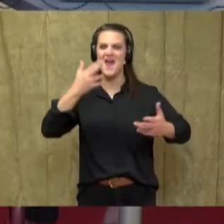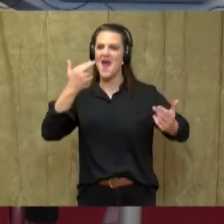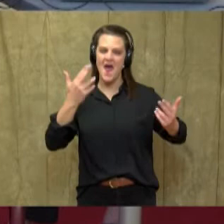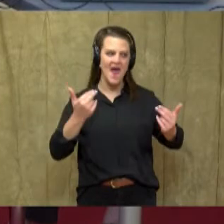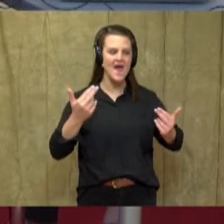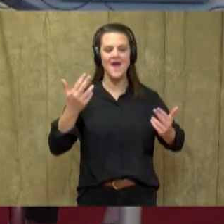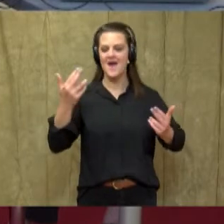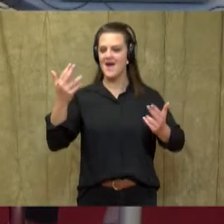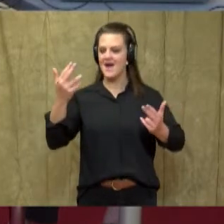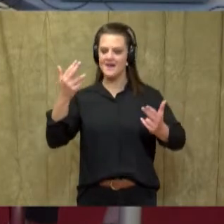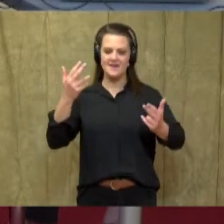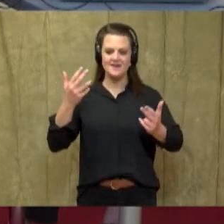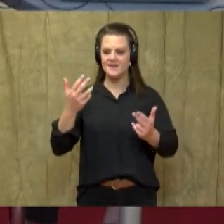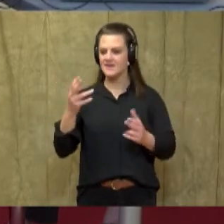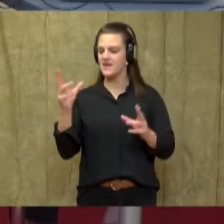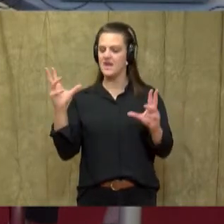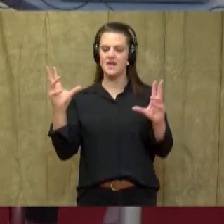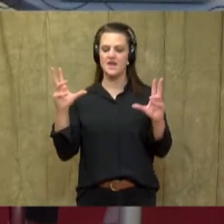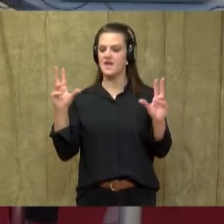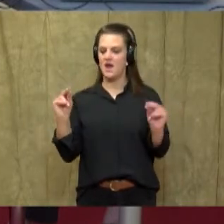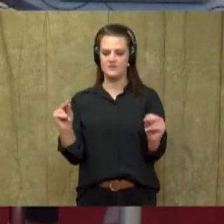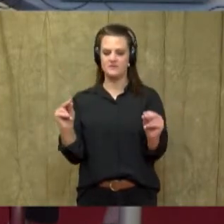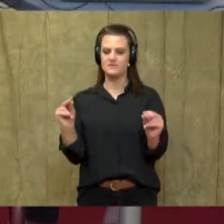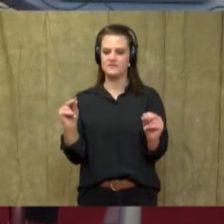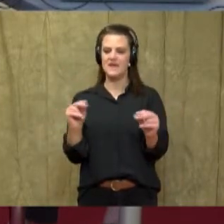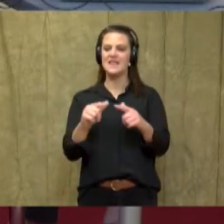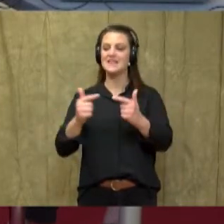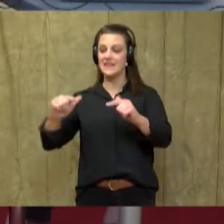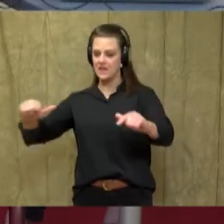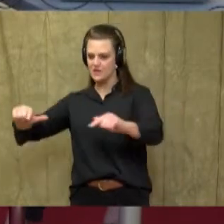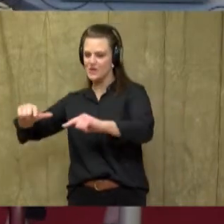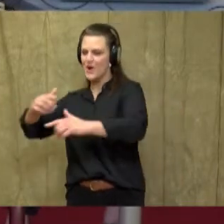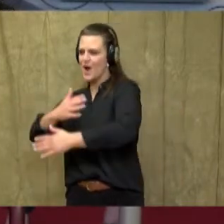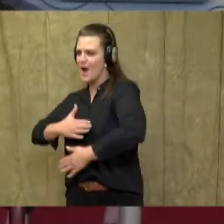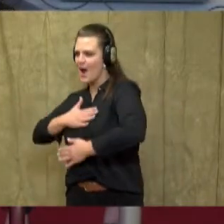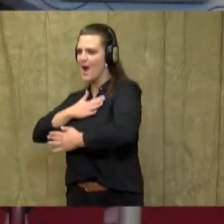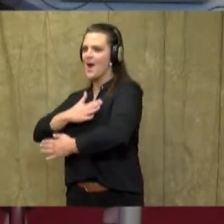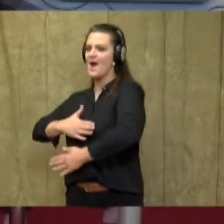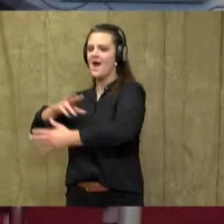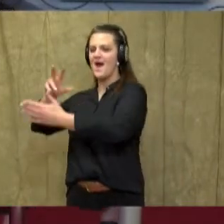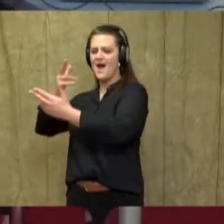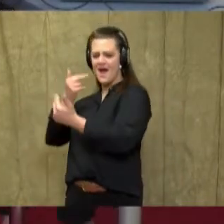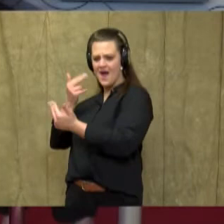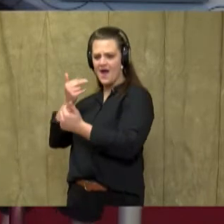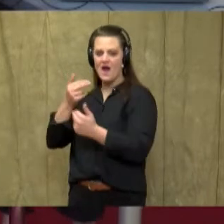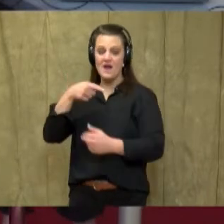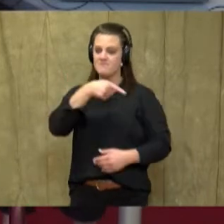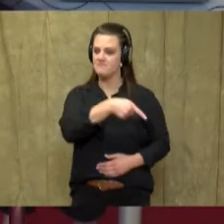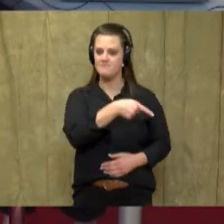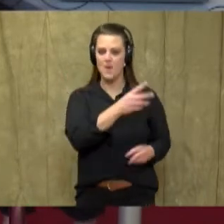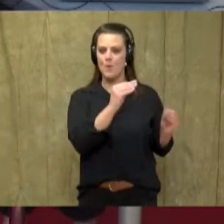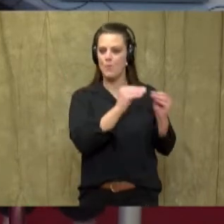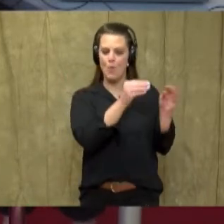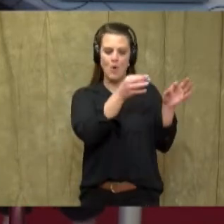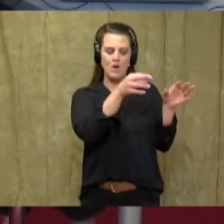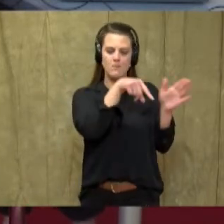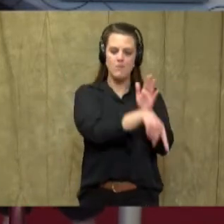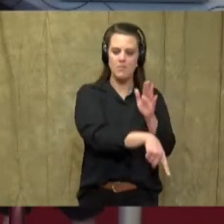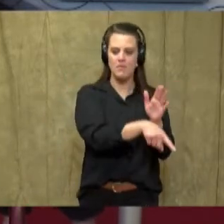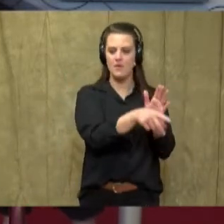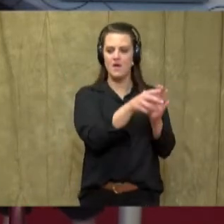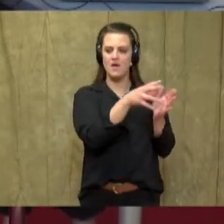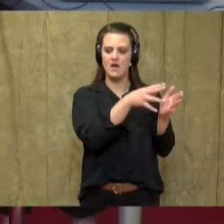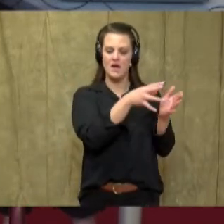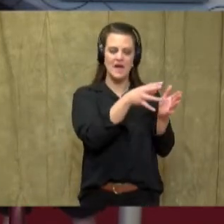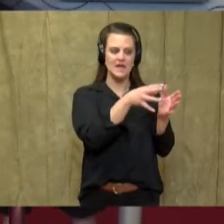laugh in that type of way that literature is. This is more for information. This is for details. This